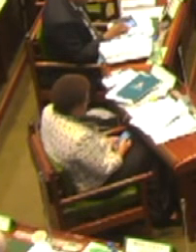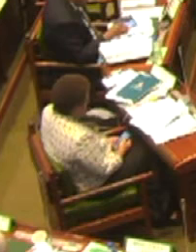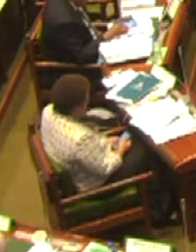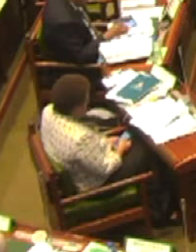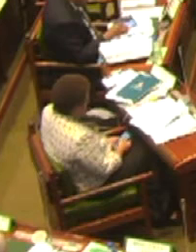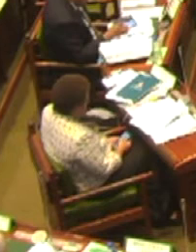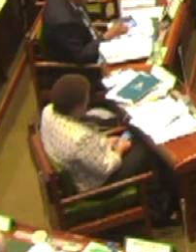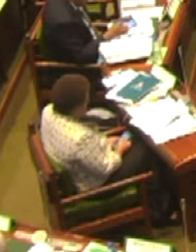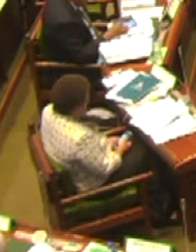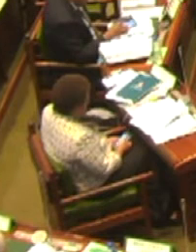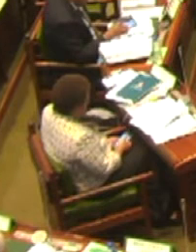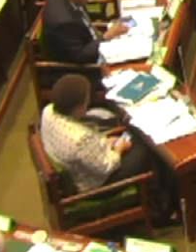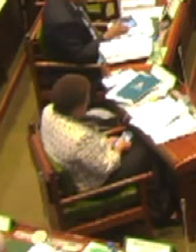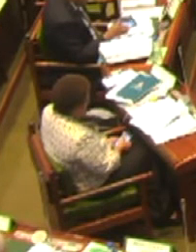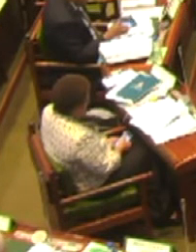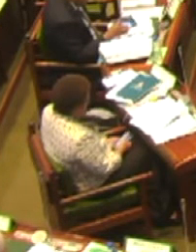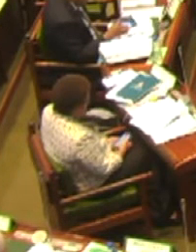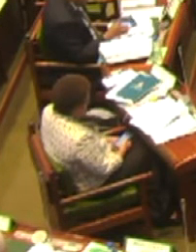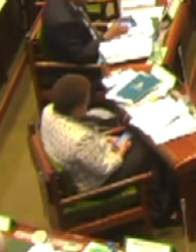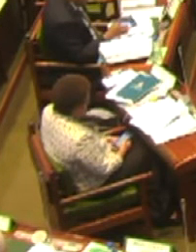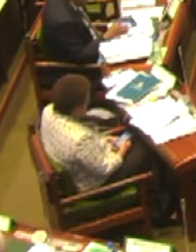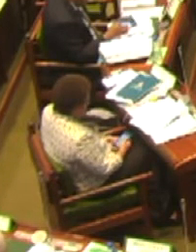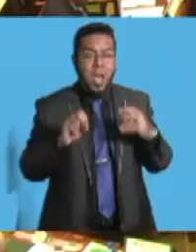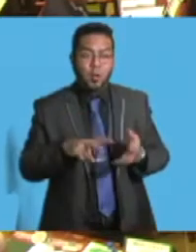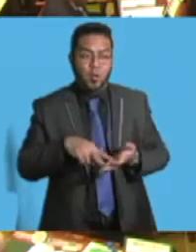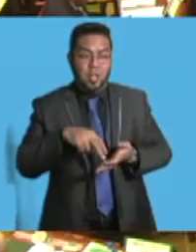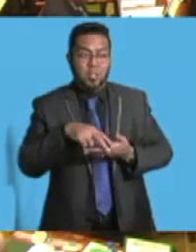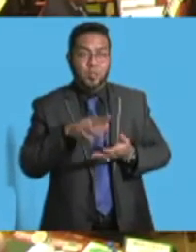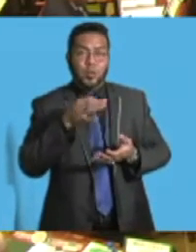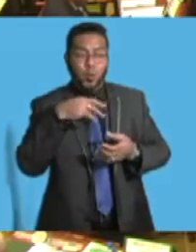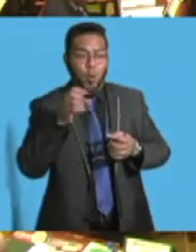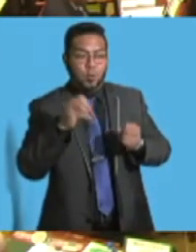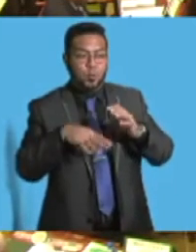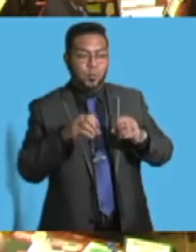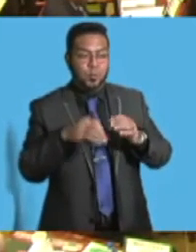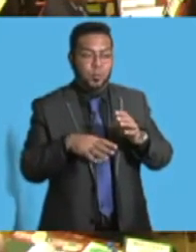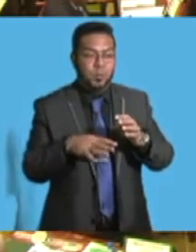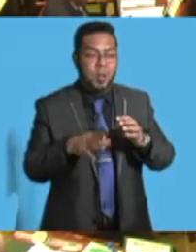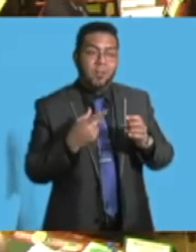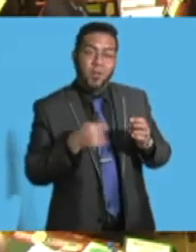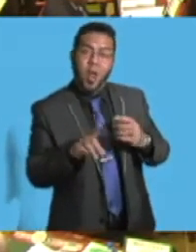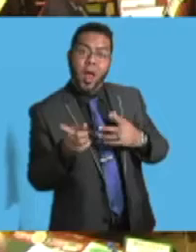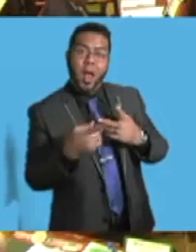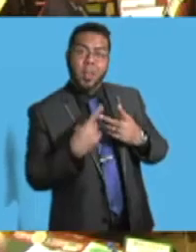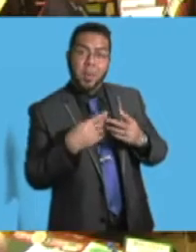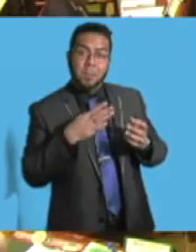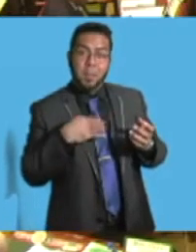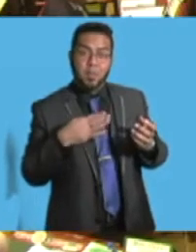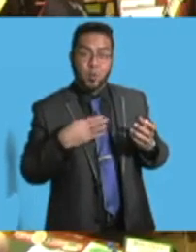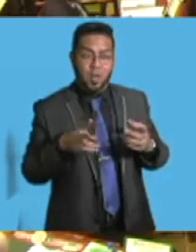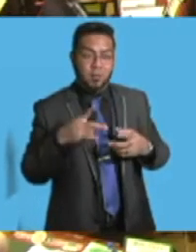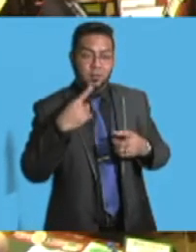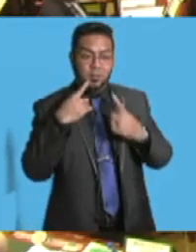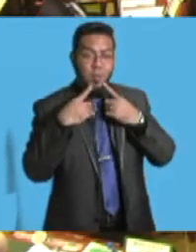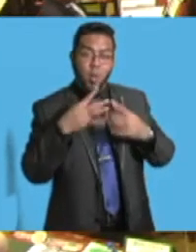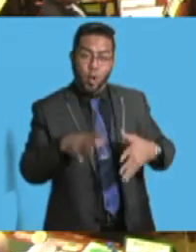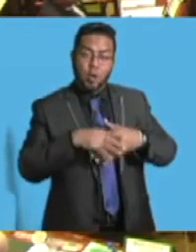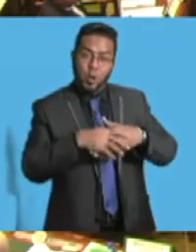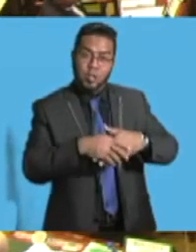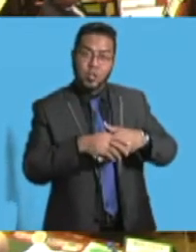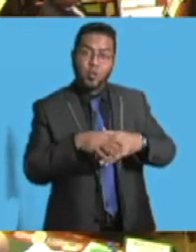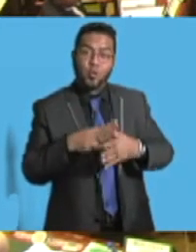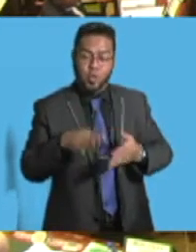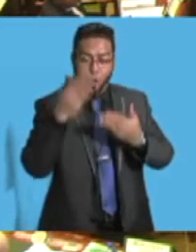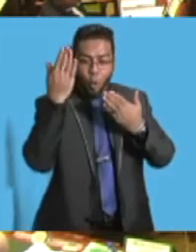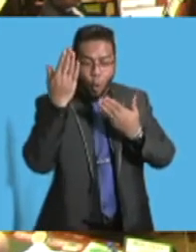Thank you, Madam Speaker. Madam Speaker, I rise to contribute, like other honourable members who have spoken before me, and offer my congratulations to the Honourable